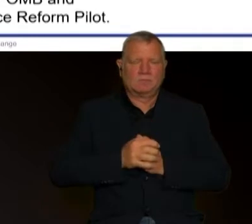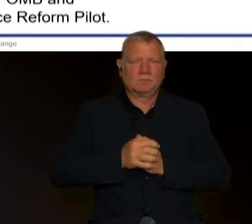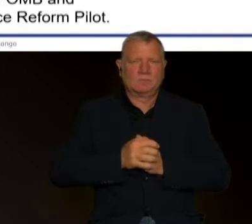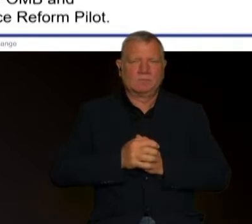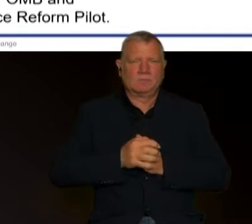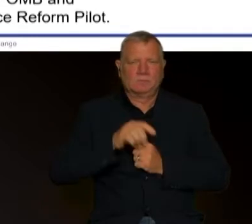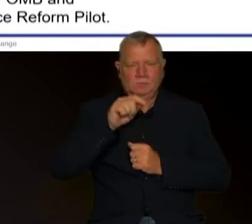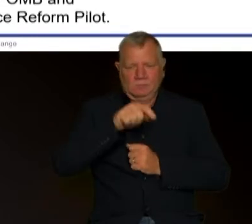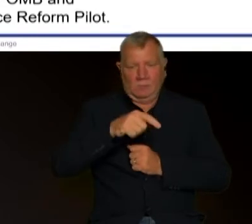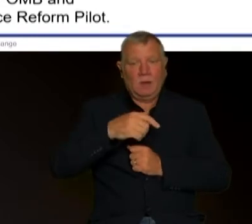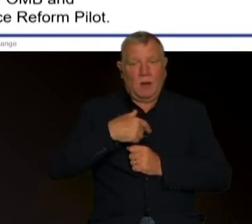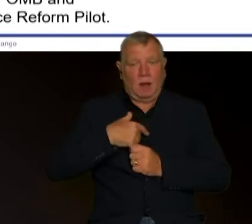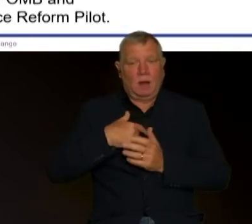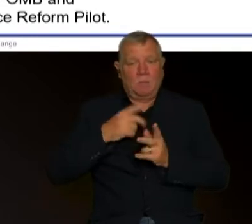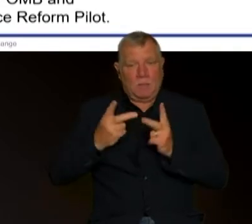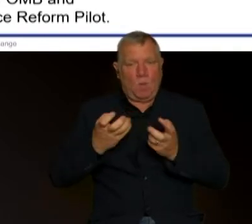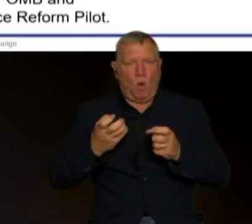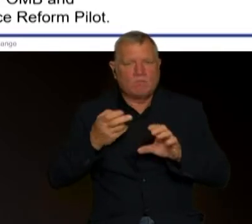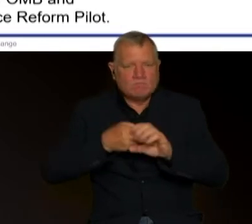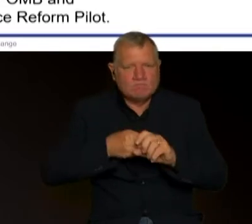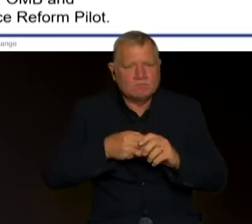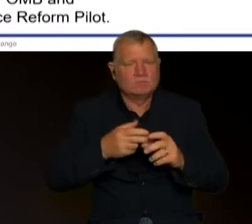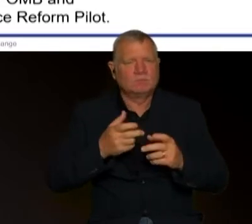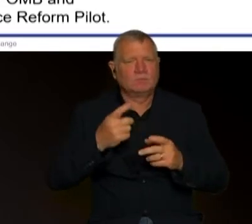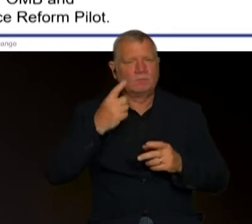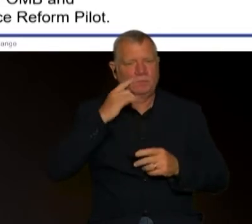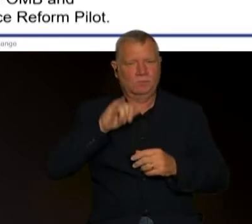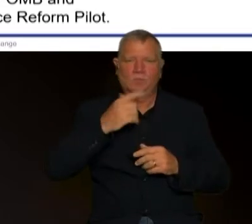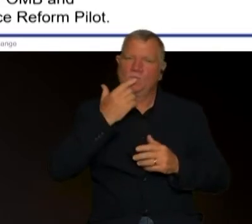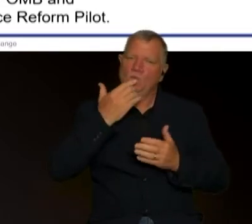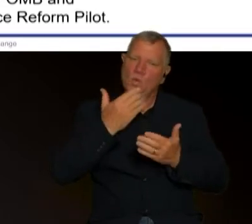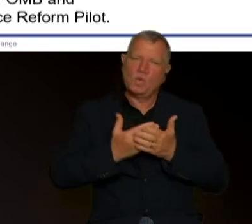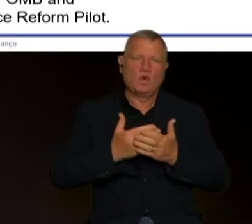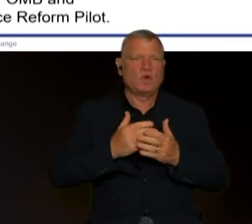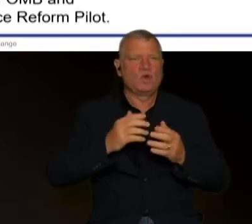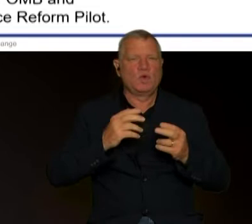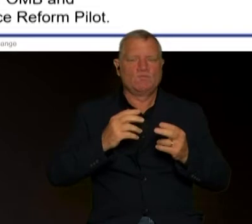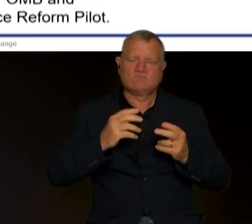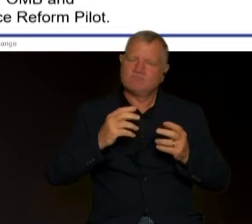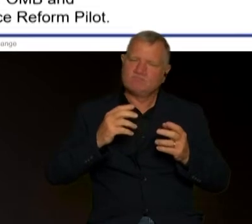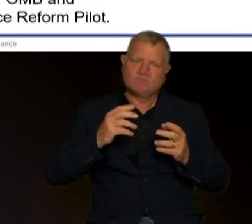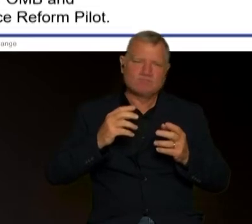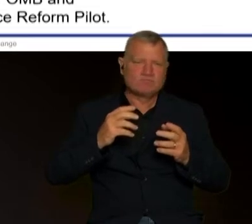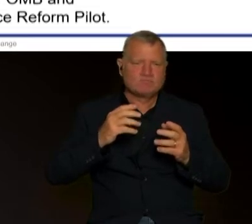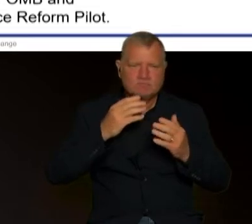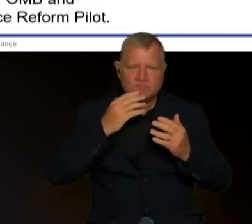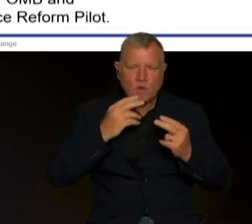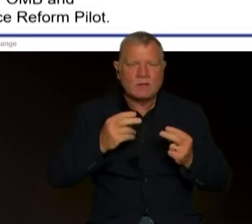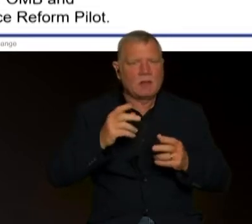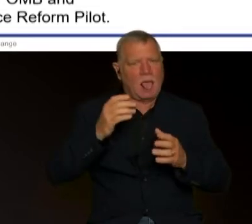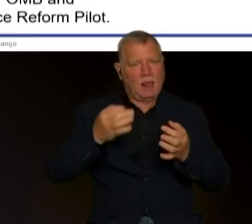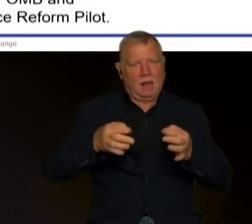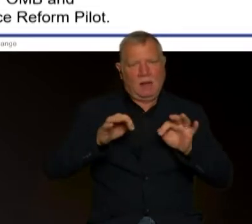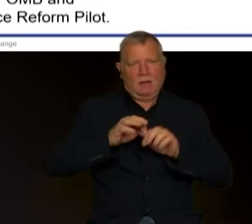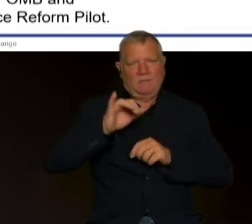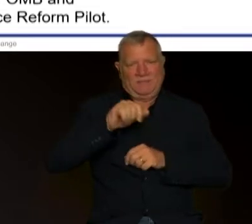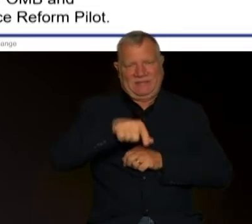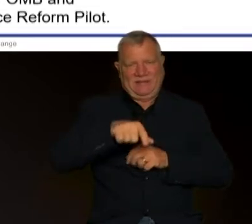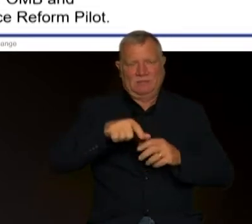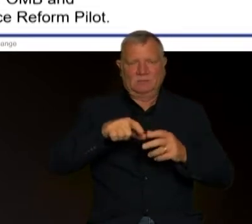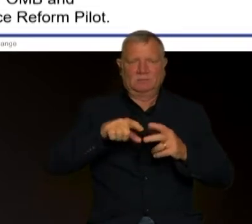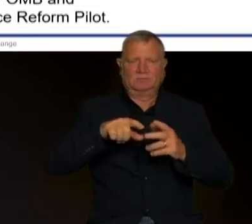to analyze the public policy. So there's demand, and there are a lot of people who want to work for the government, which was good news. And it shows that